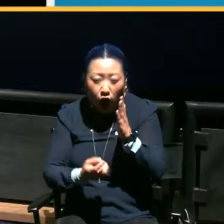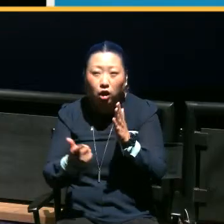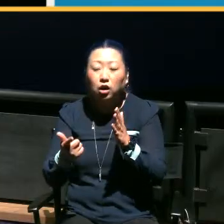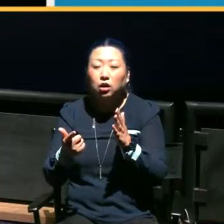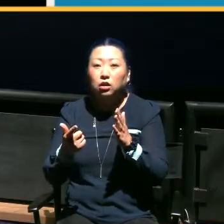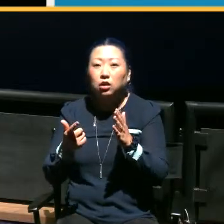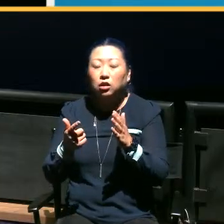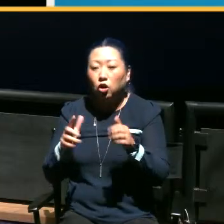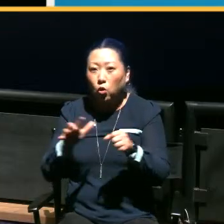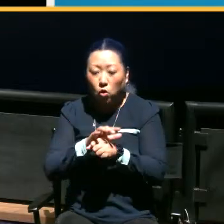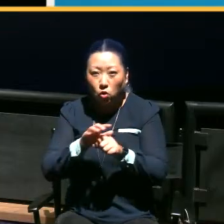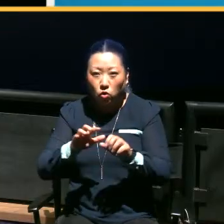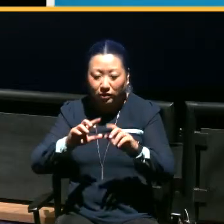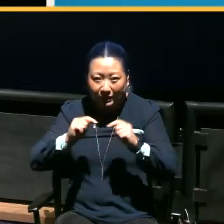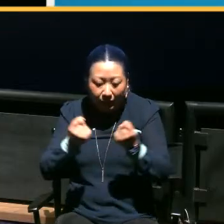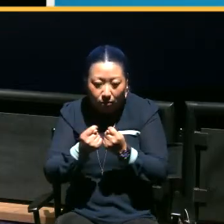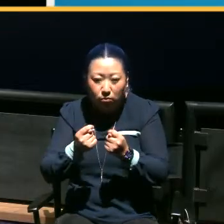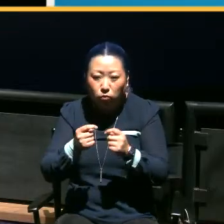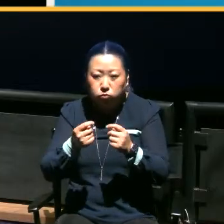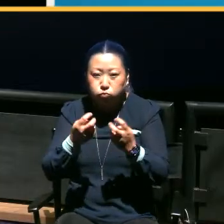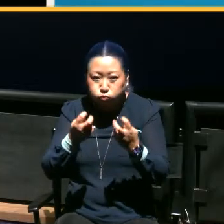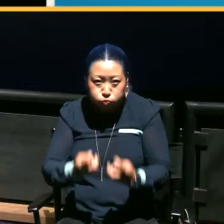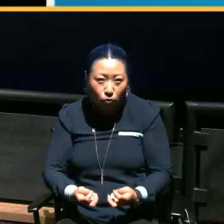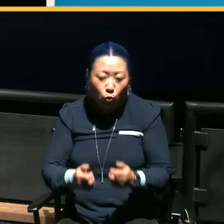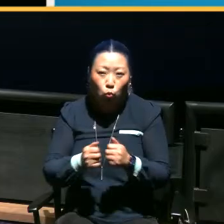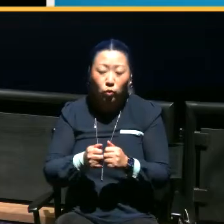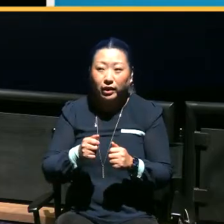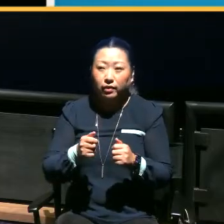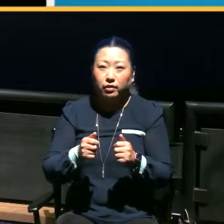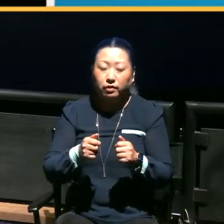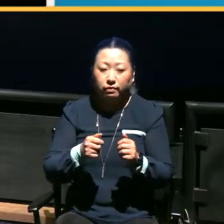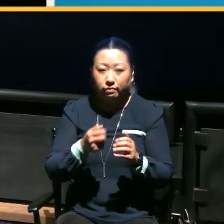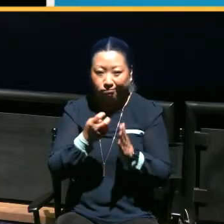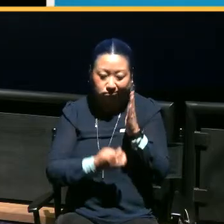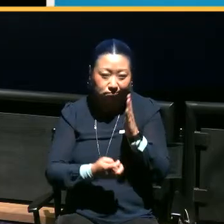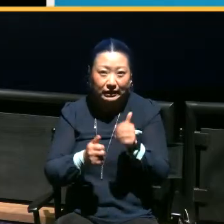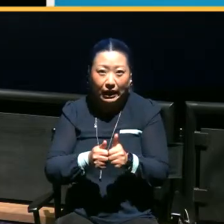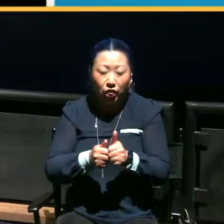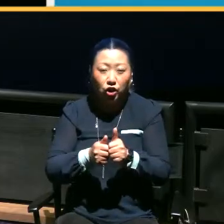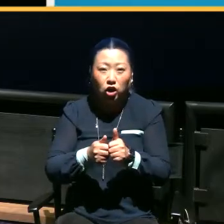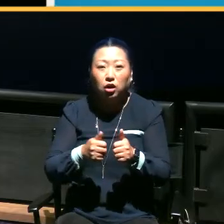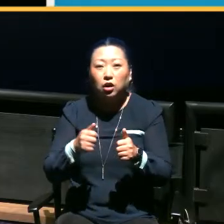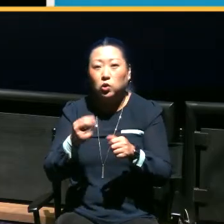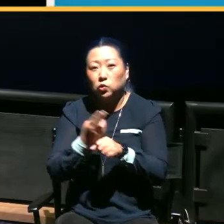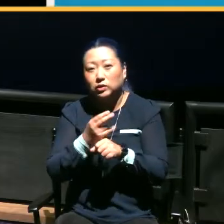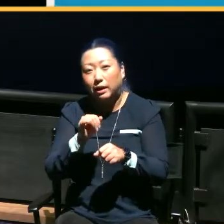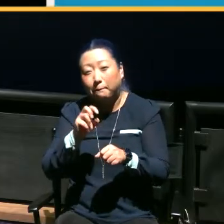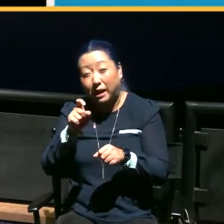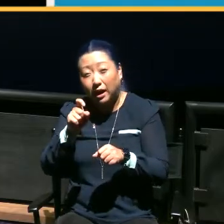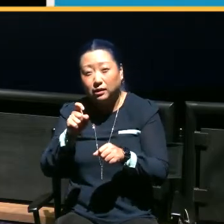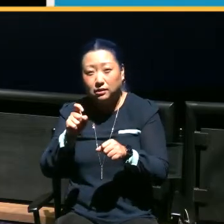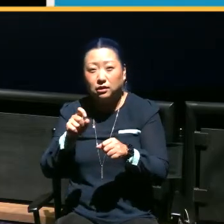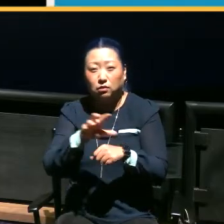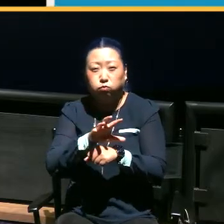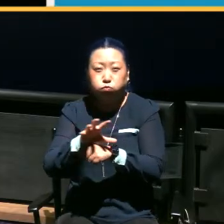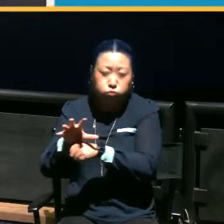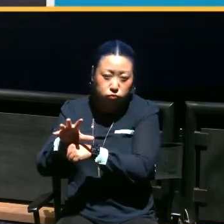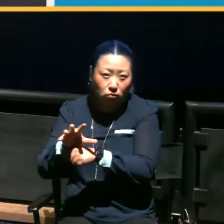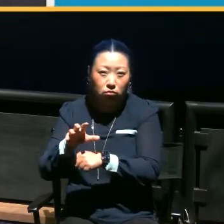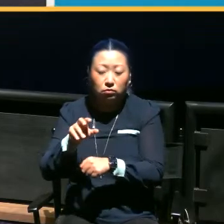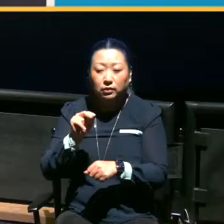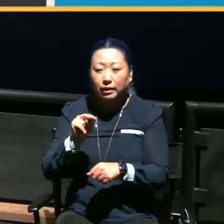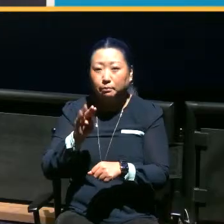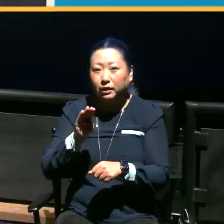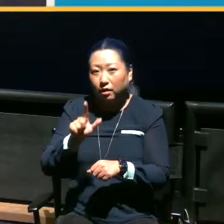them that filmed underwater with that. That's an IMAX camera, and it's encasing for the scenes that they filmed at the NBL.